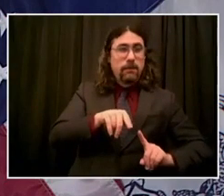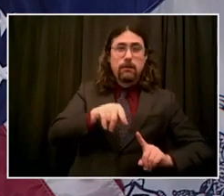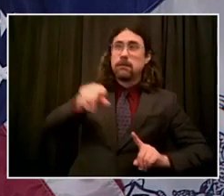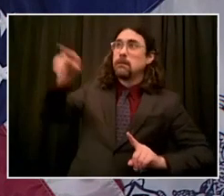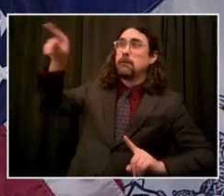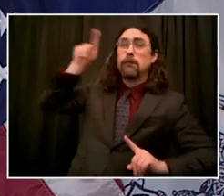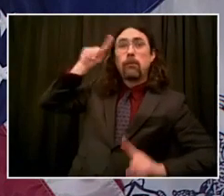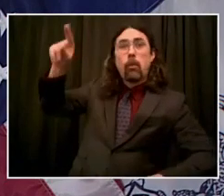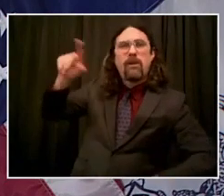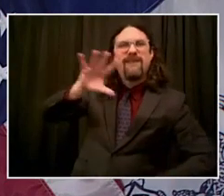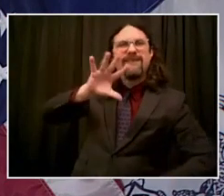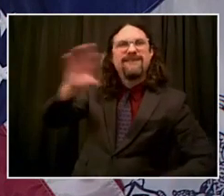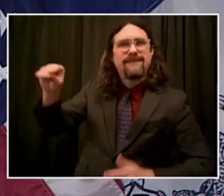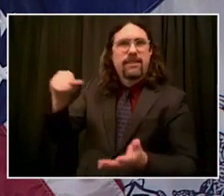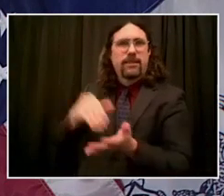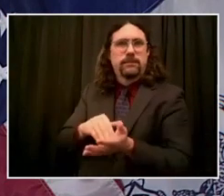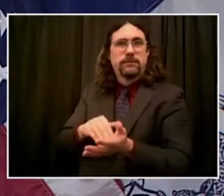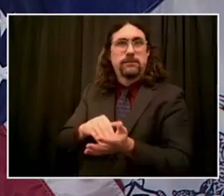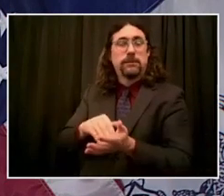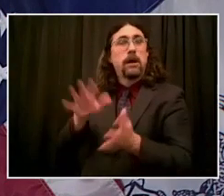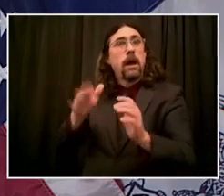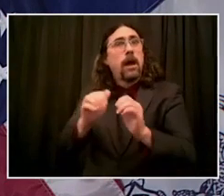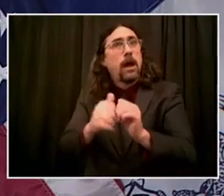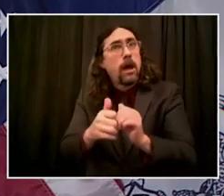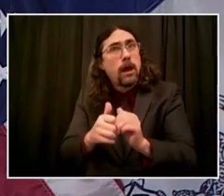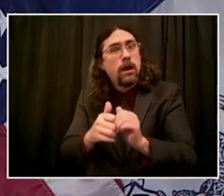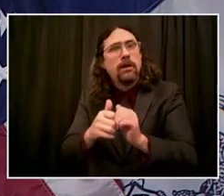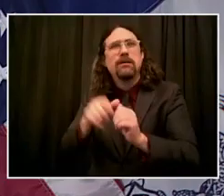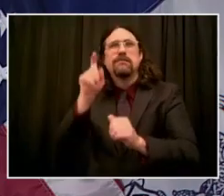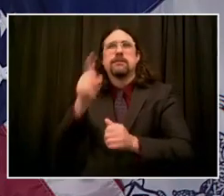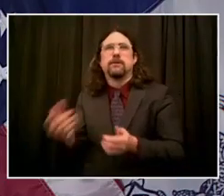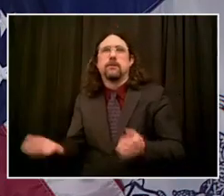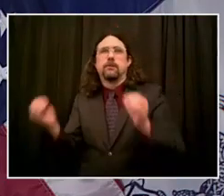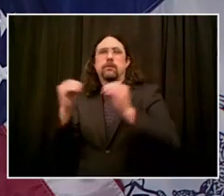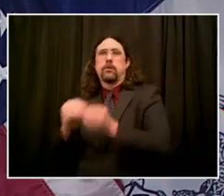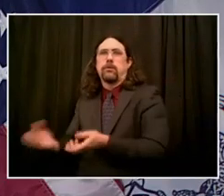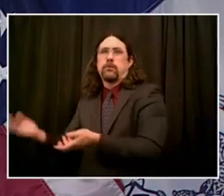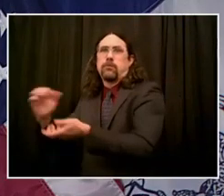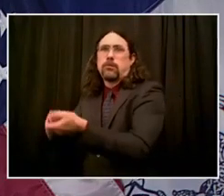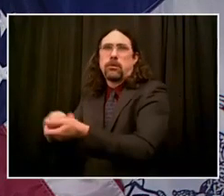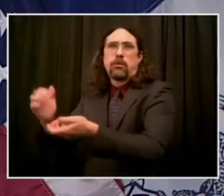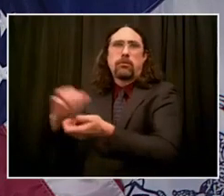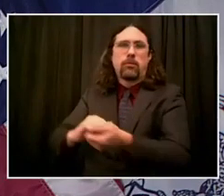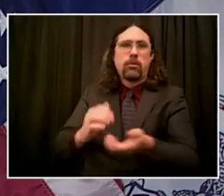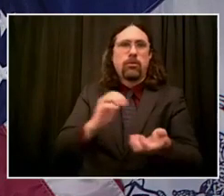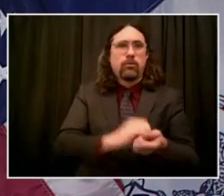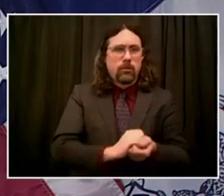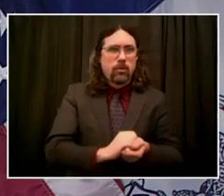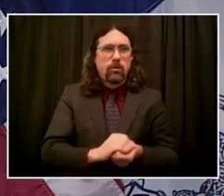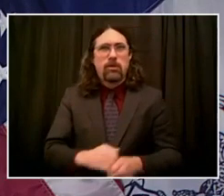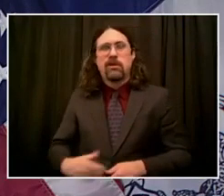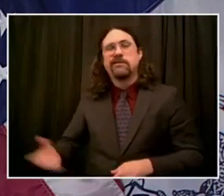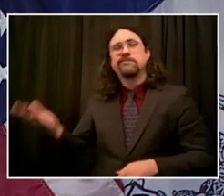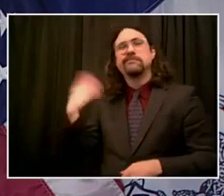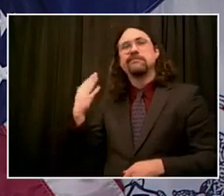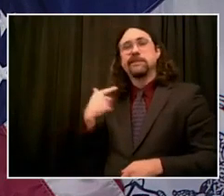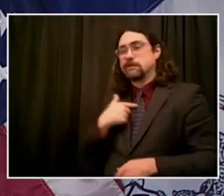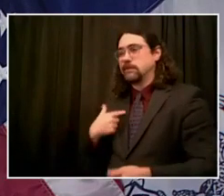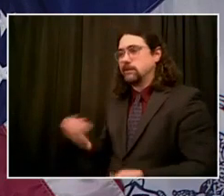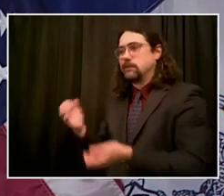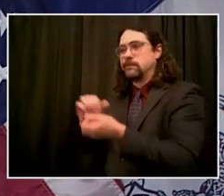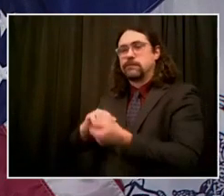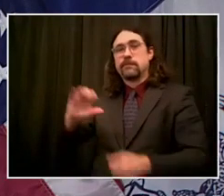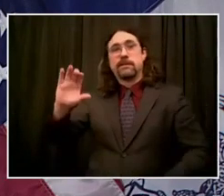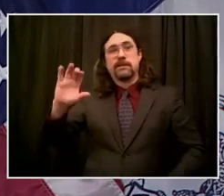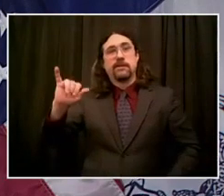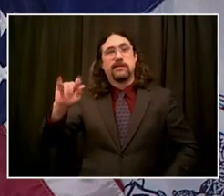single organization with so many outlets made total sense. Health and hospitals obviously has vast reach around the city, but